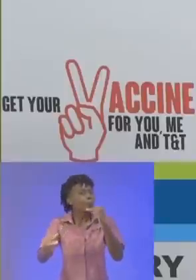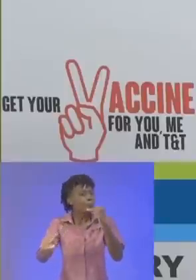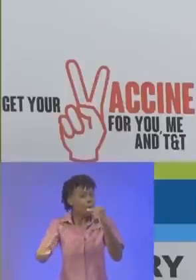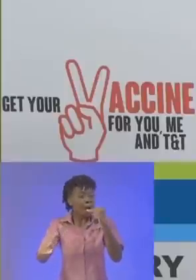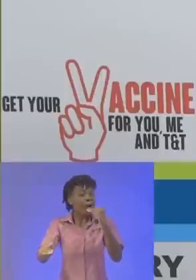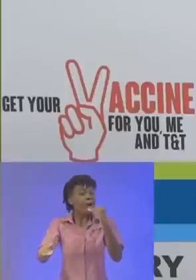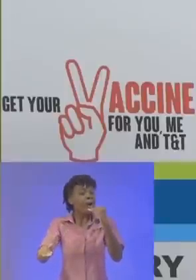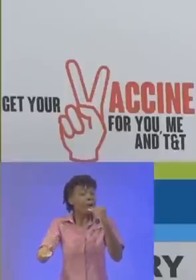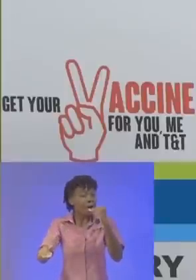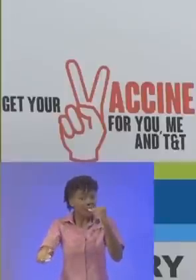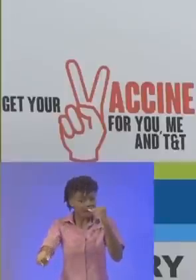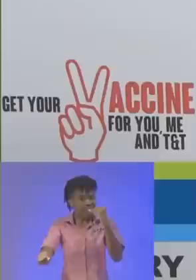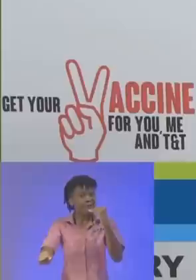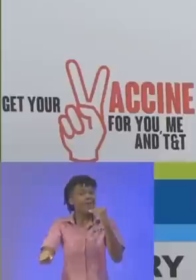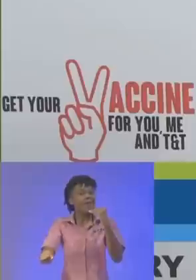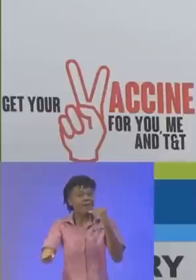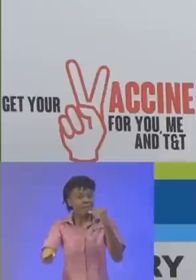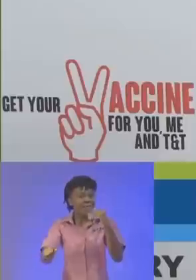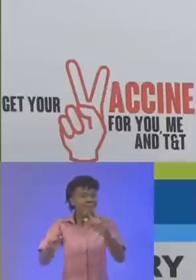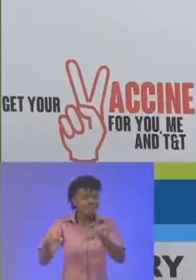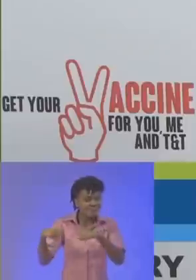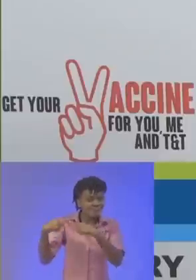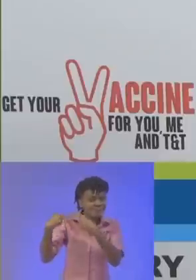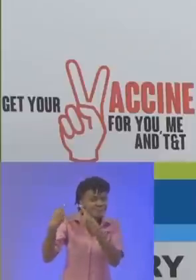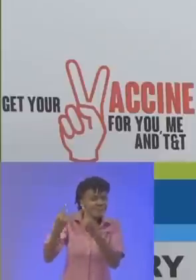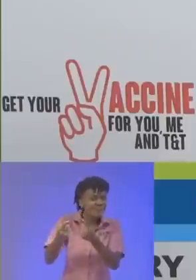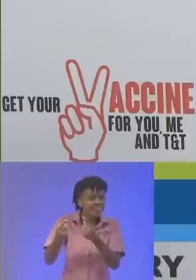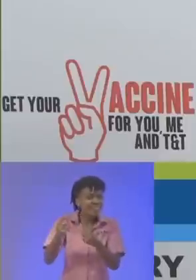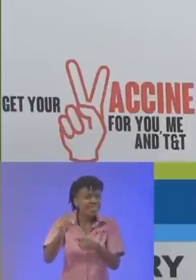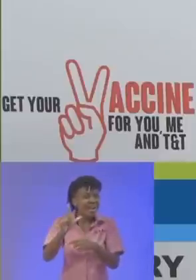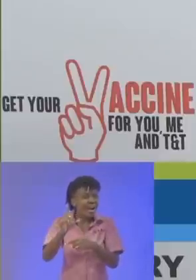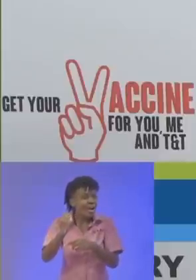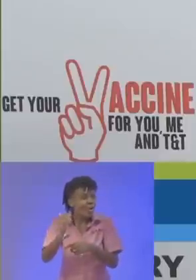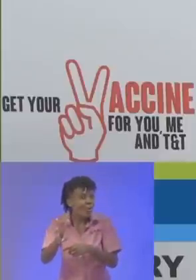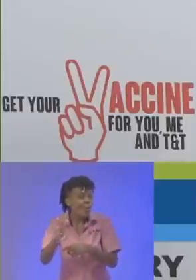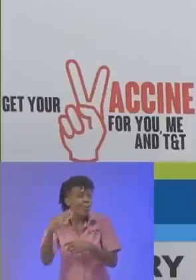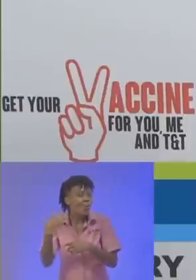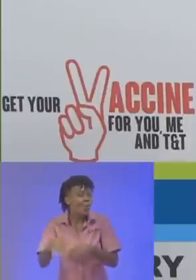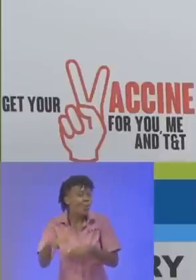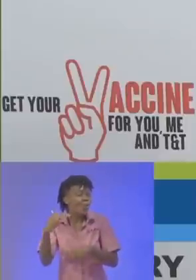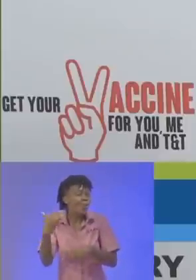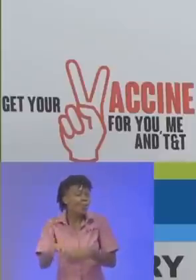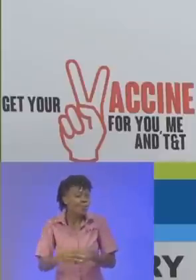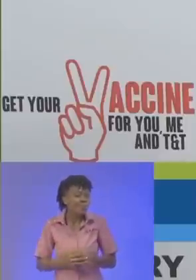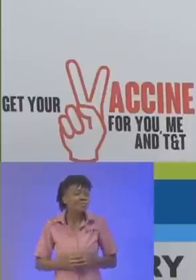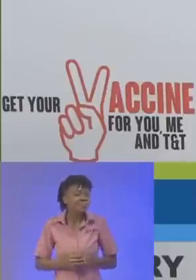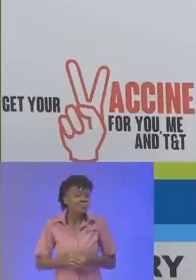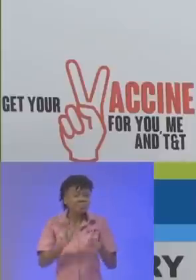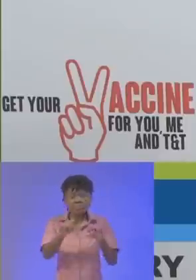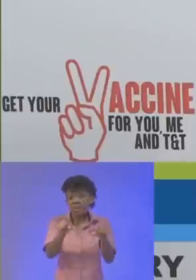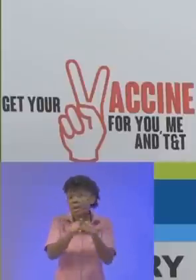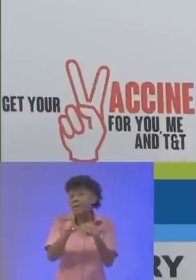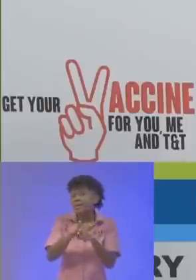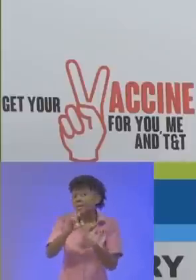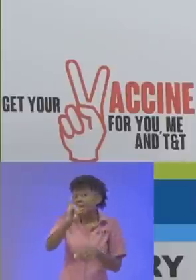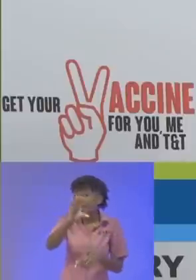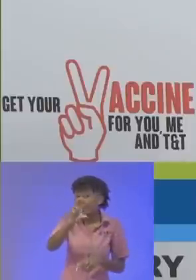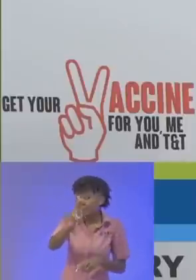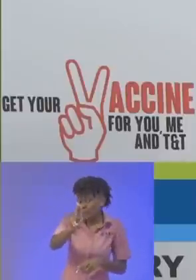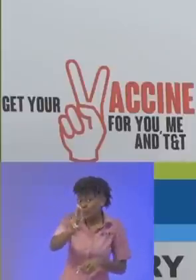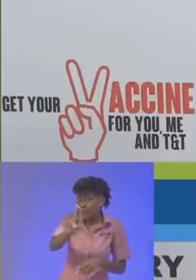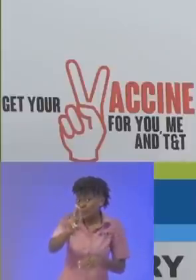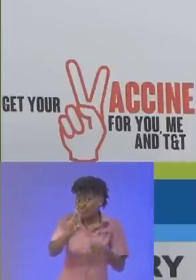416 patients. We have also noticed the lowest ICU occupancy,